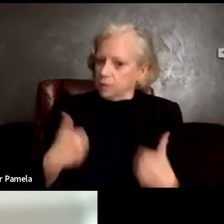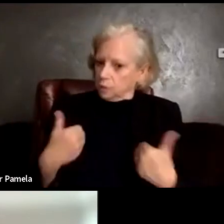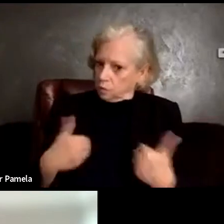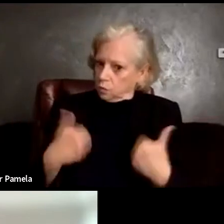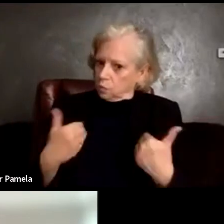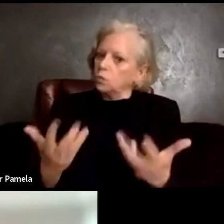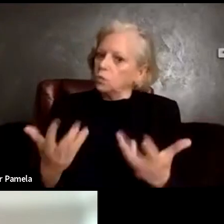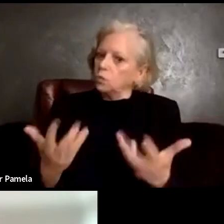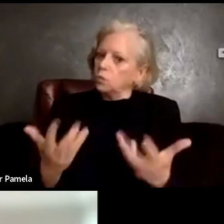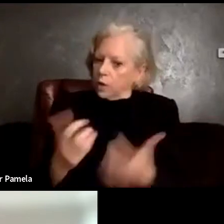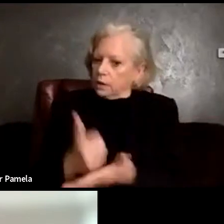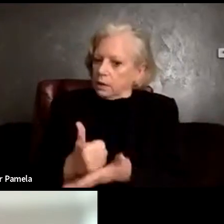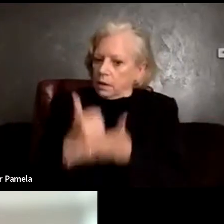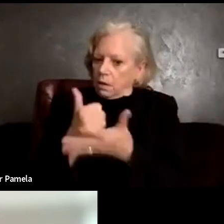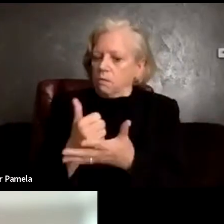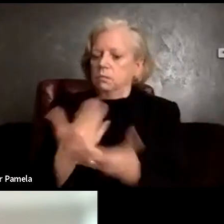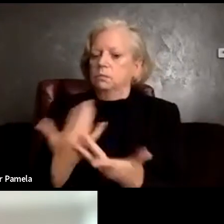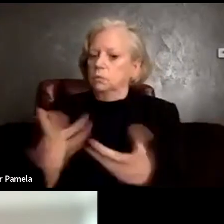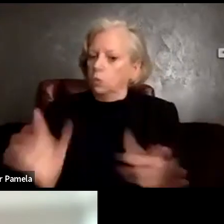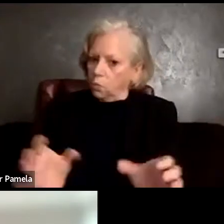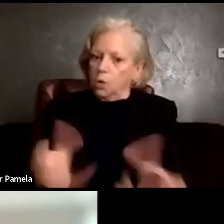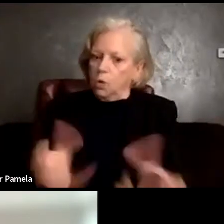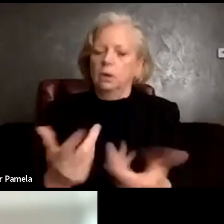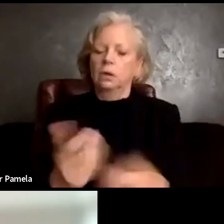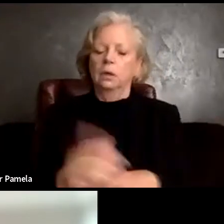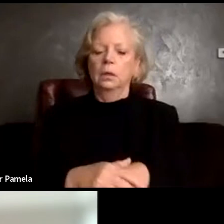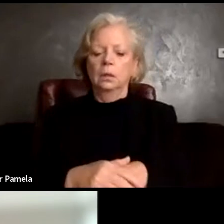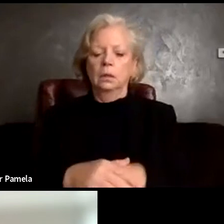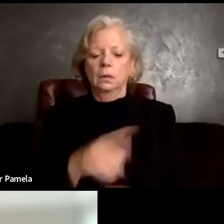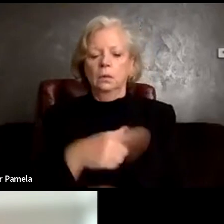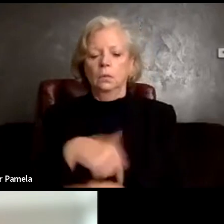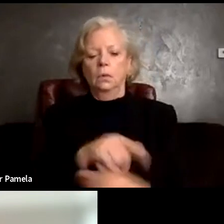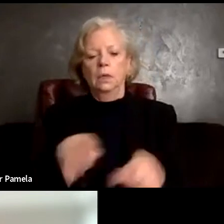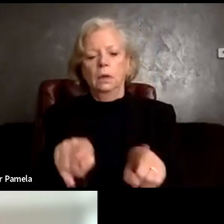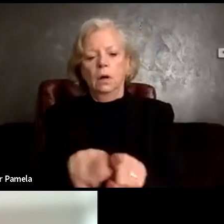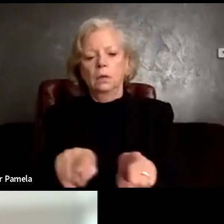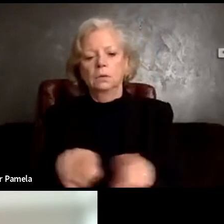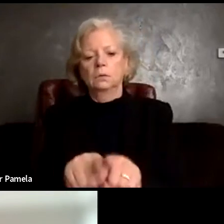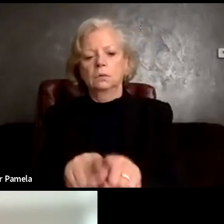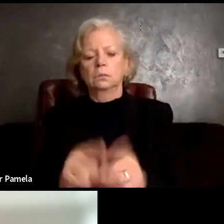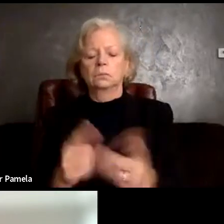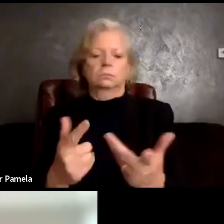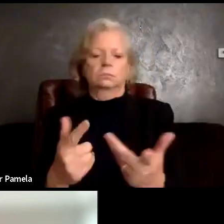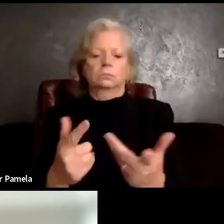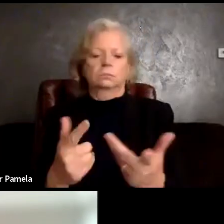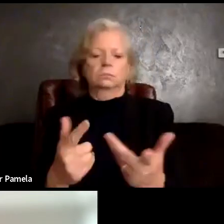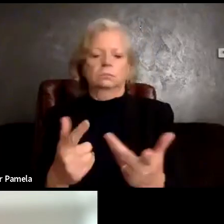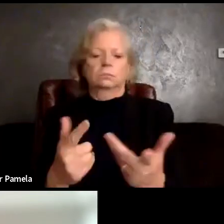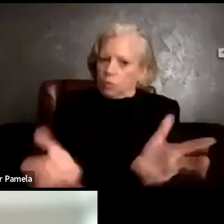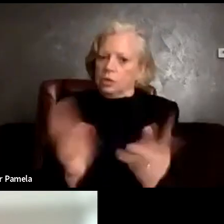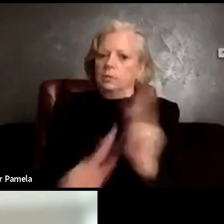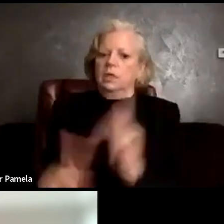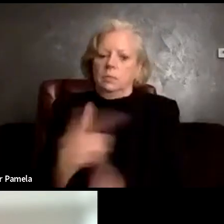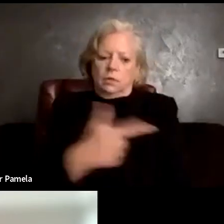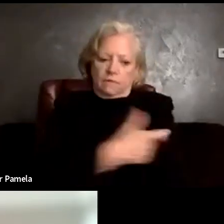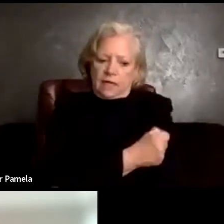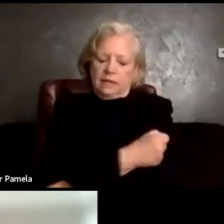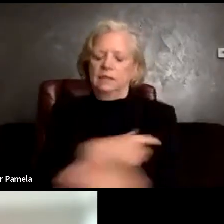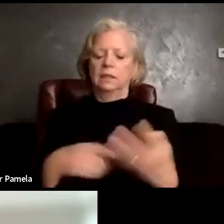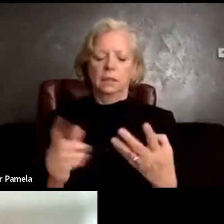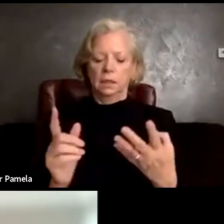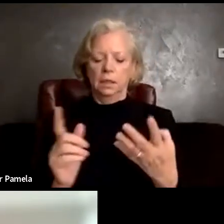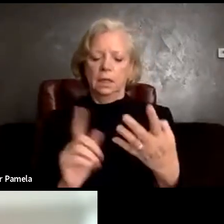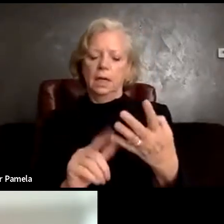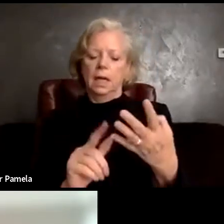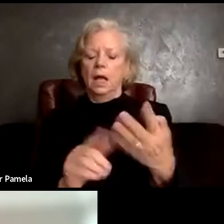some of this work. And we are going to all the pop-ups to encourage people to get vaccinated and to just